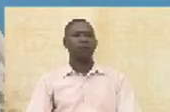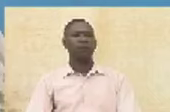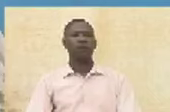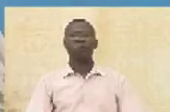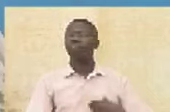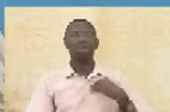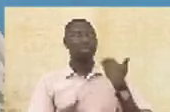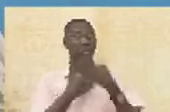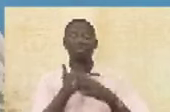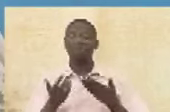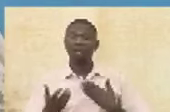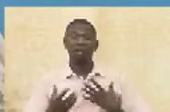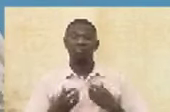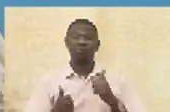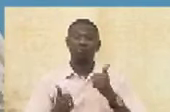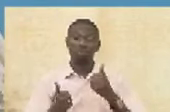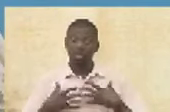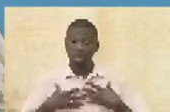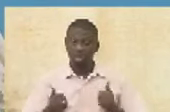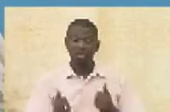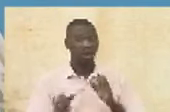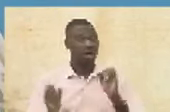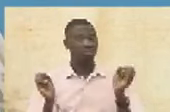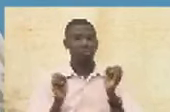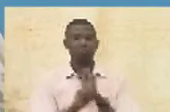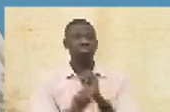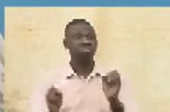I never regained my health.